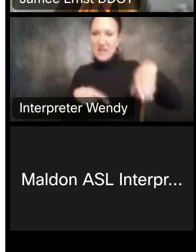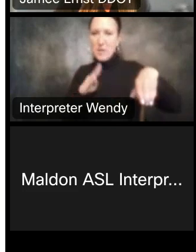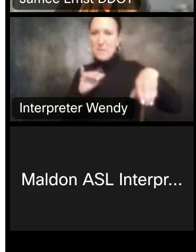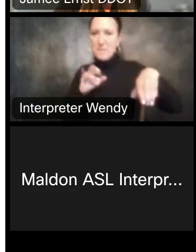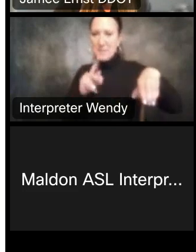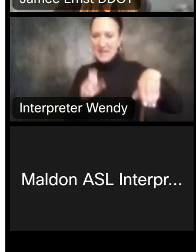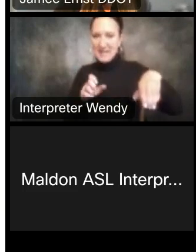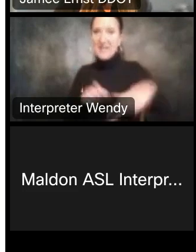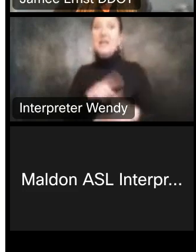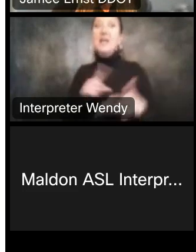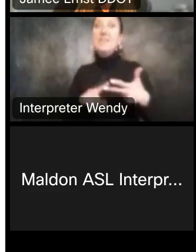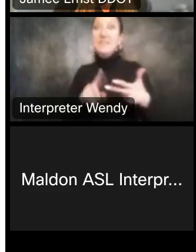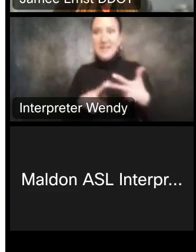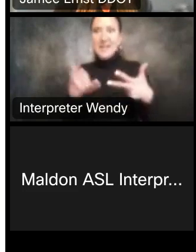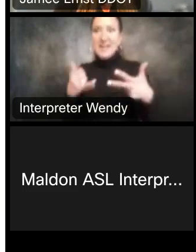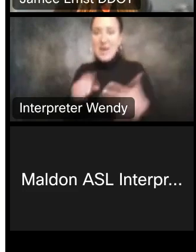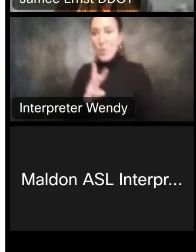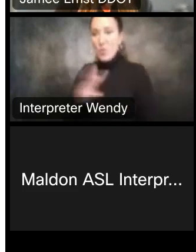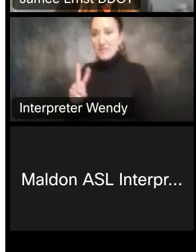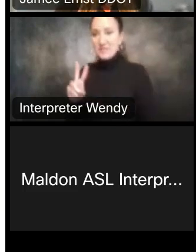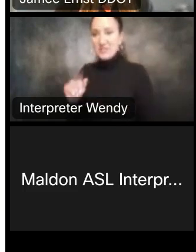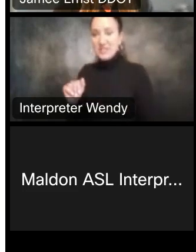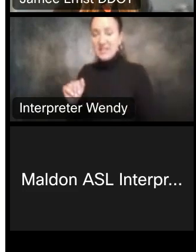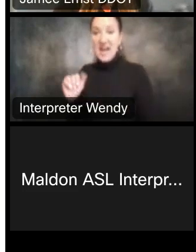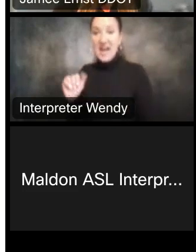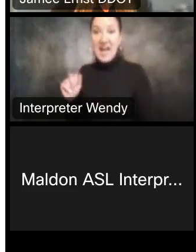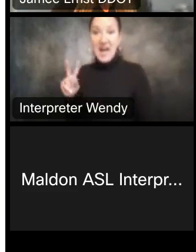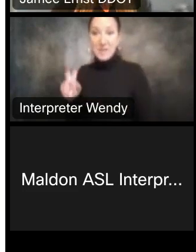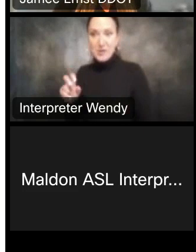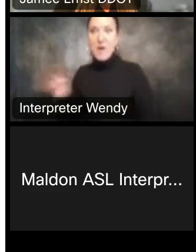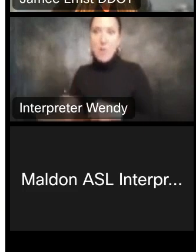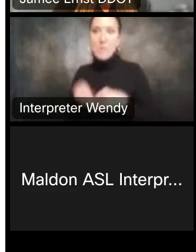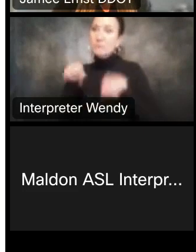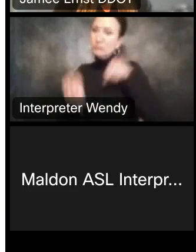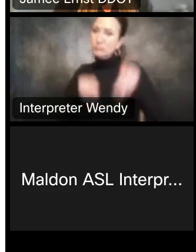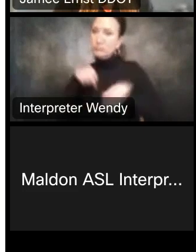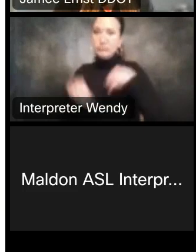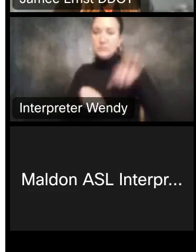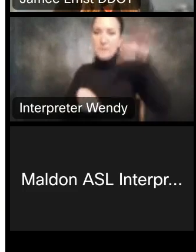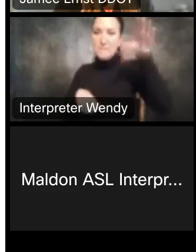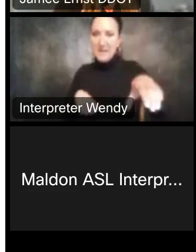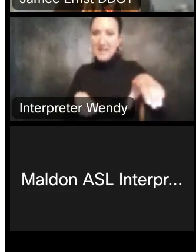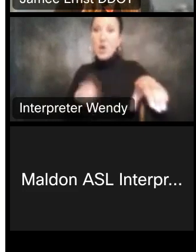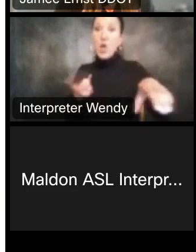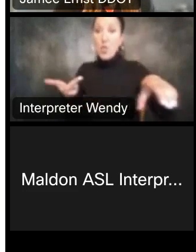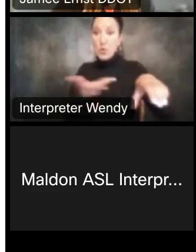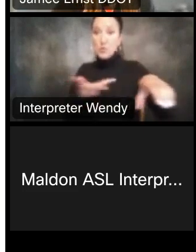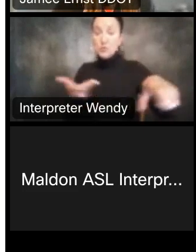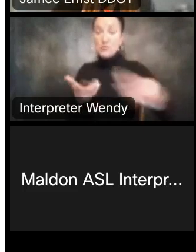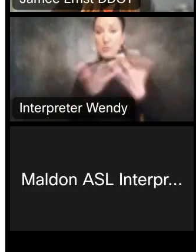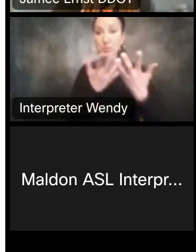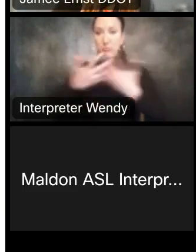we now have an on-street bike facility on West Virginia Avenue. And all of these new bike infrastructure will connect to New York